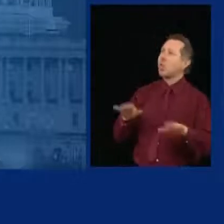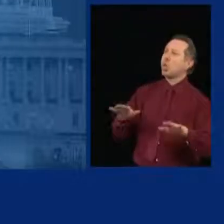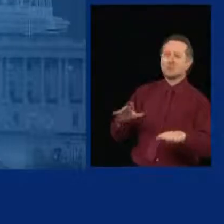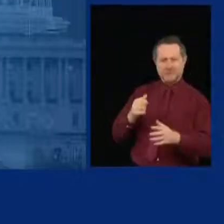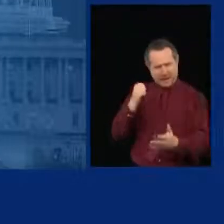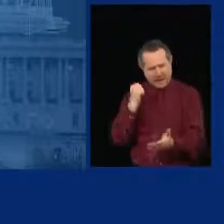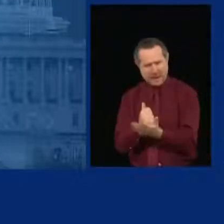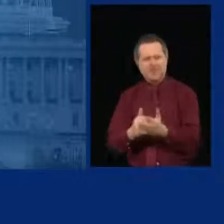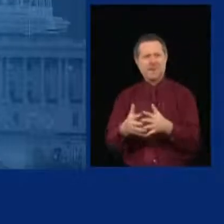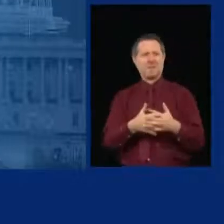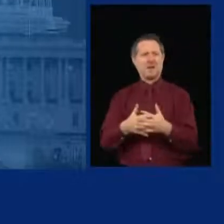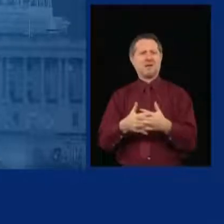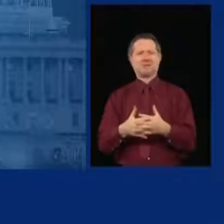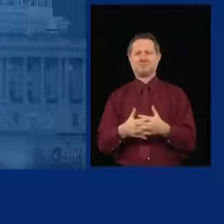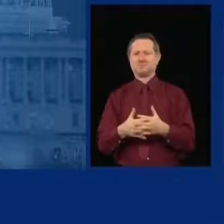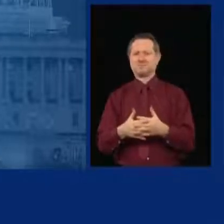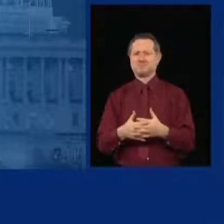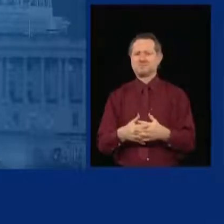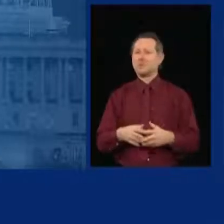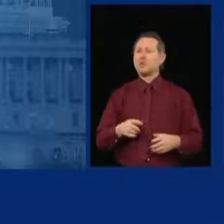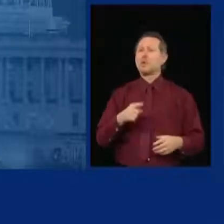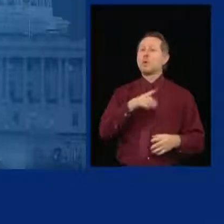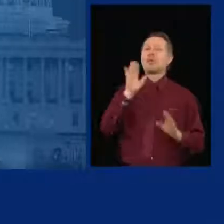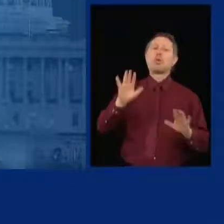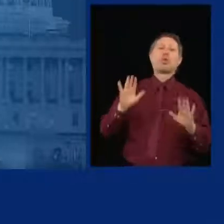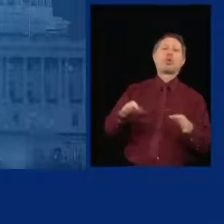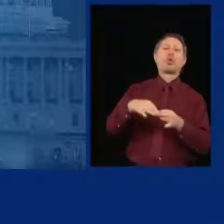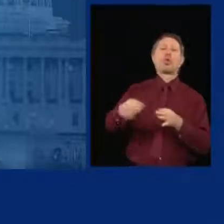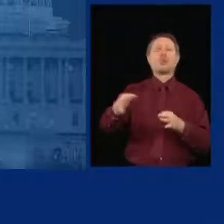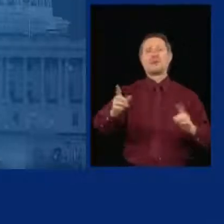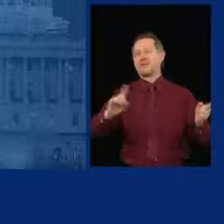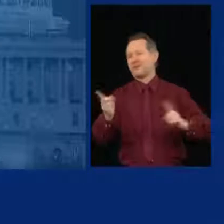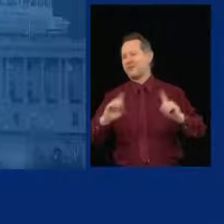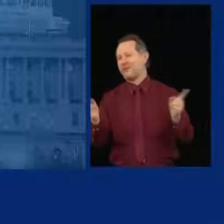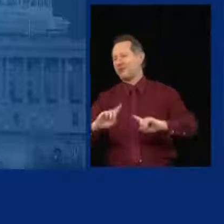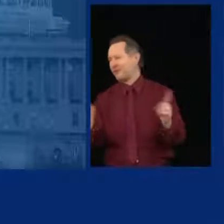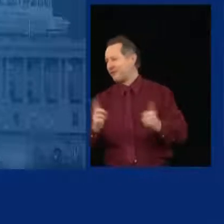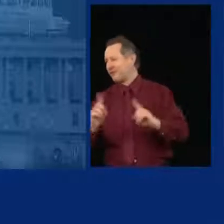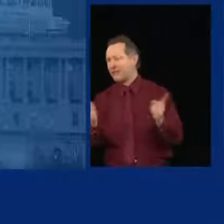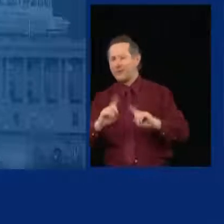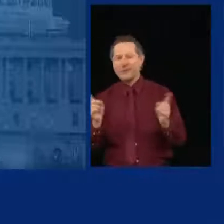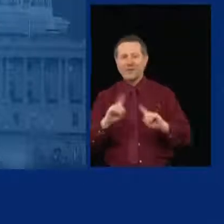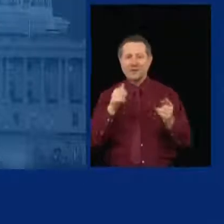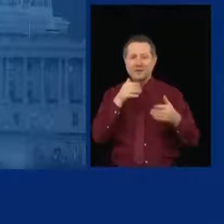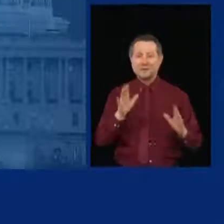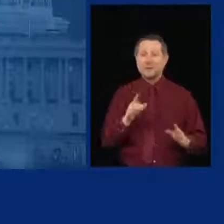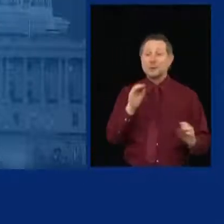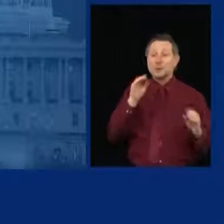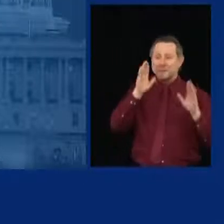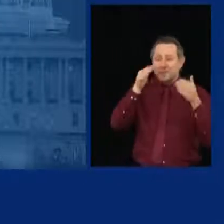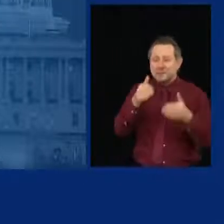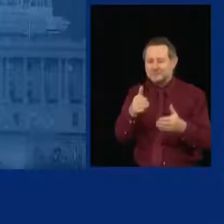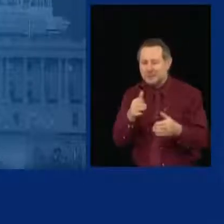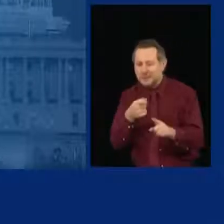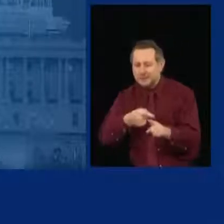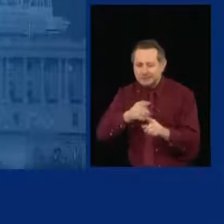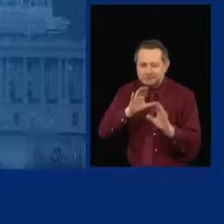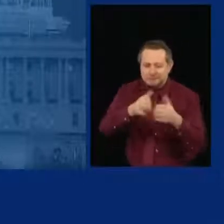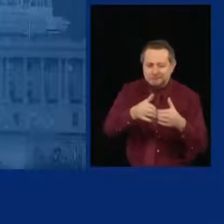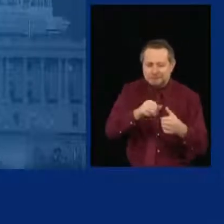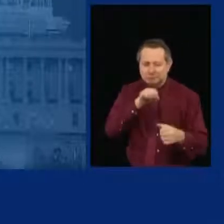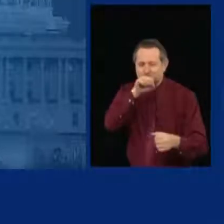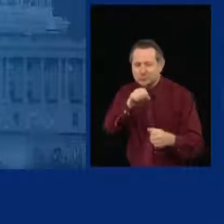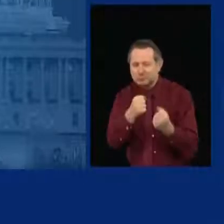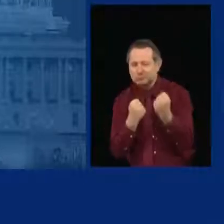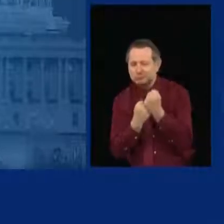cents, they shouldn't delay. They shouldn't be captive of special interests. I don't care who gave you money